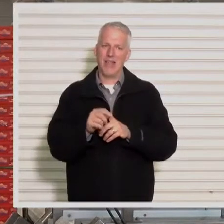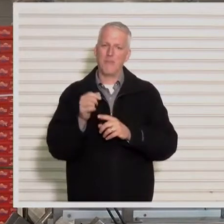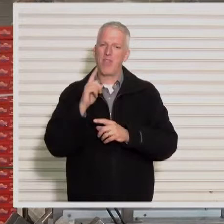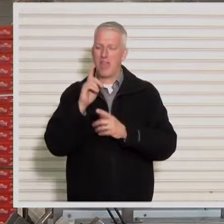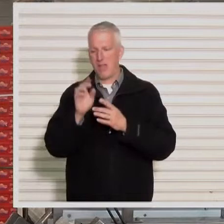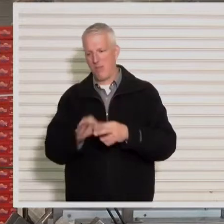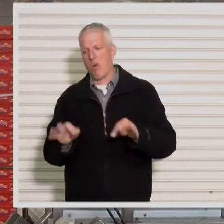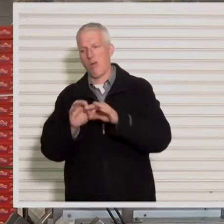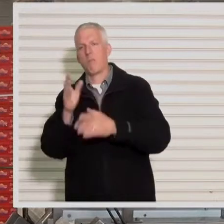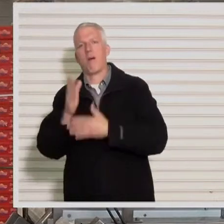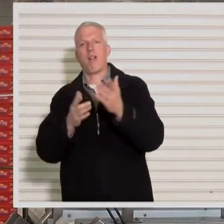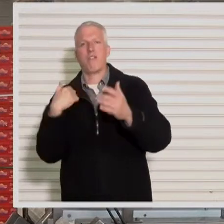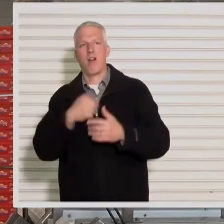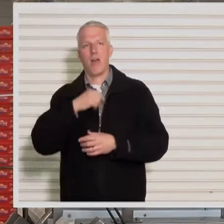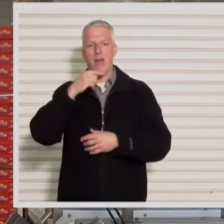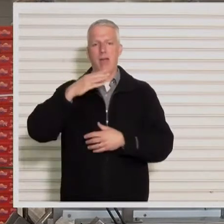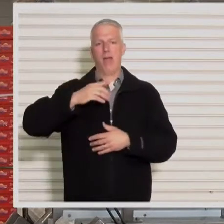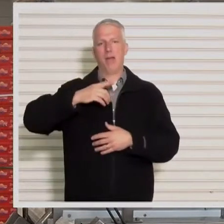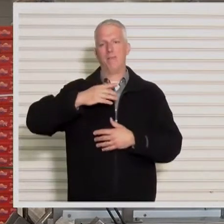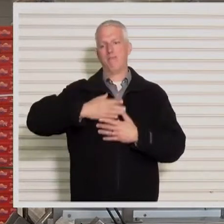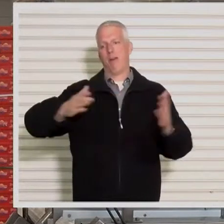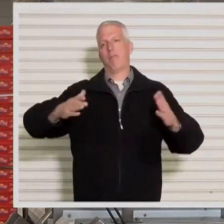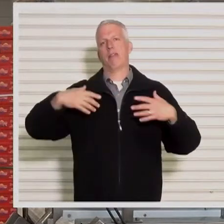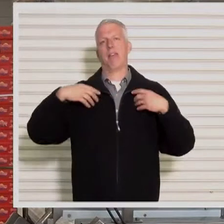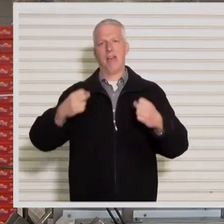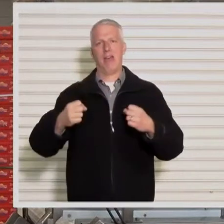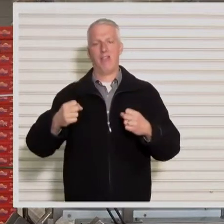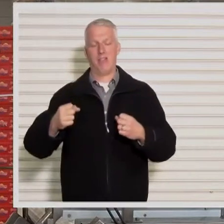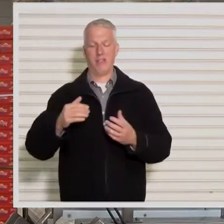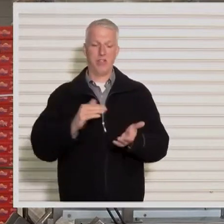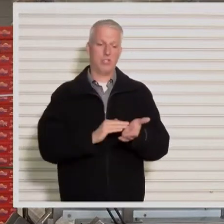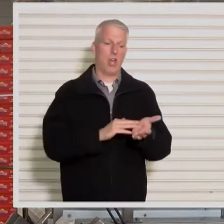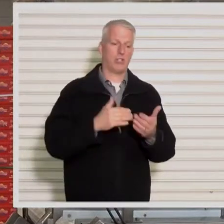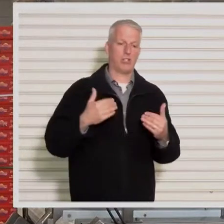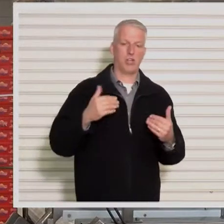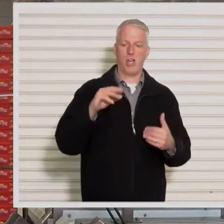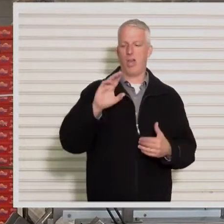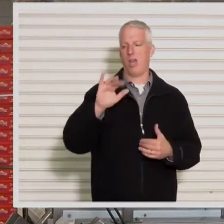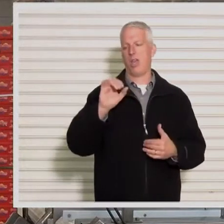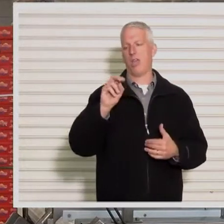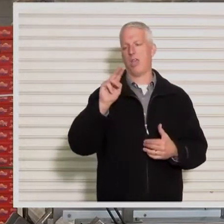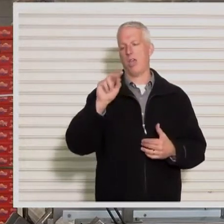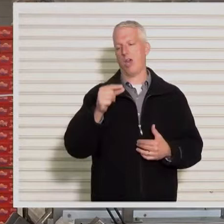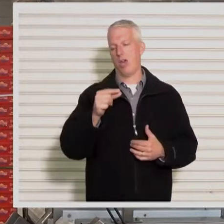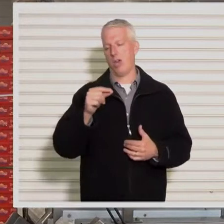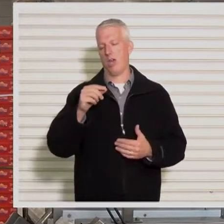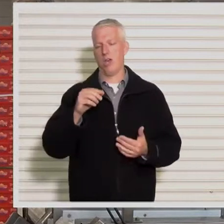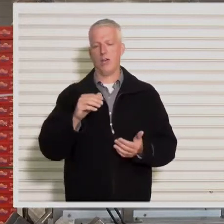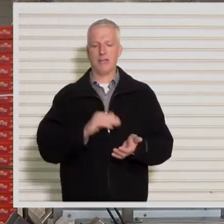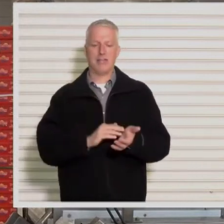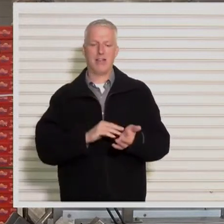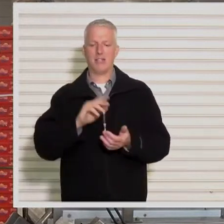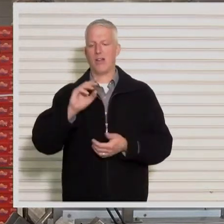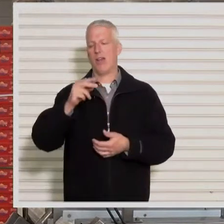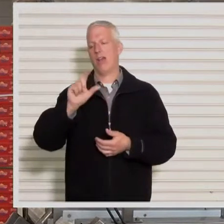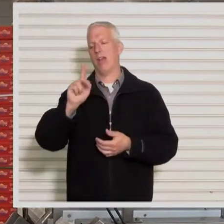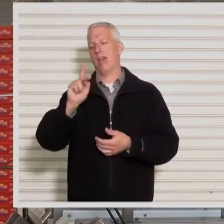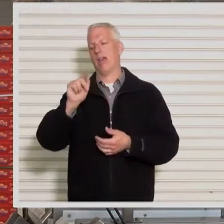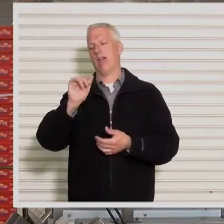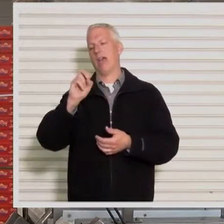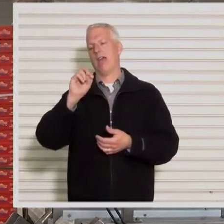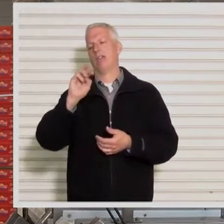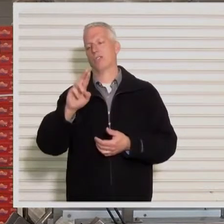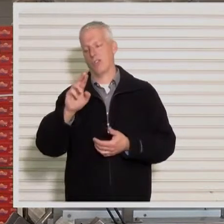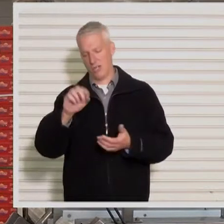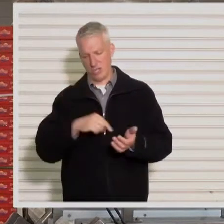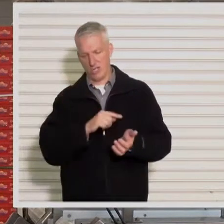Health. Dr. Young, Dr. Kaiser, Kim Sarawatari, thank you, and all the others that are